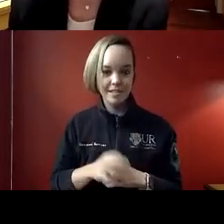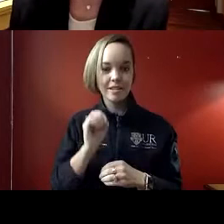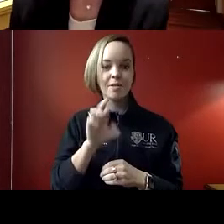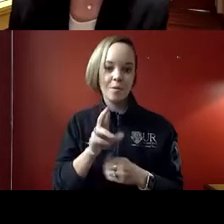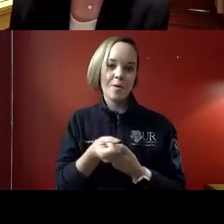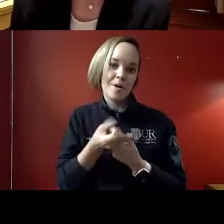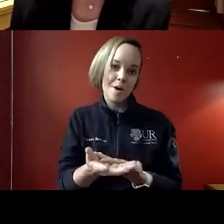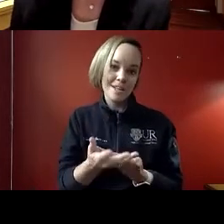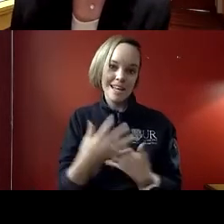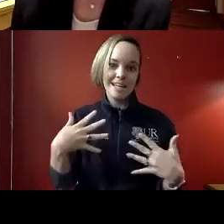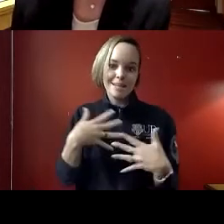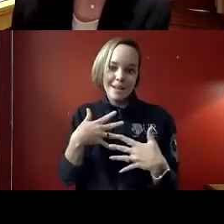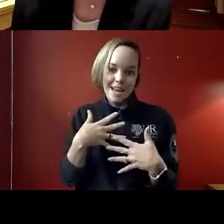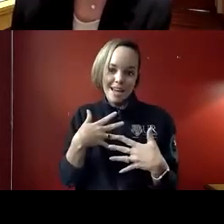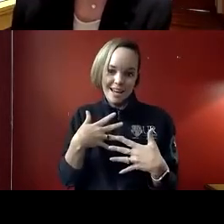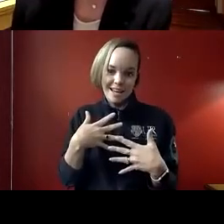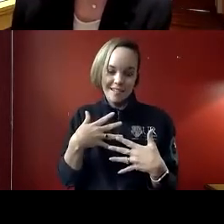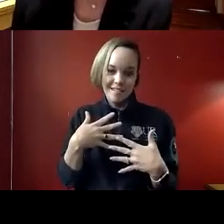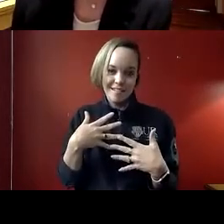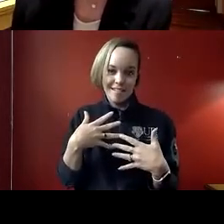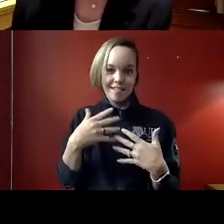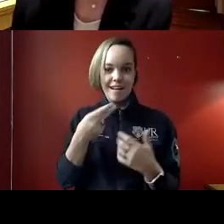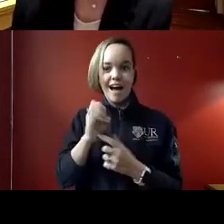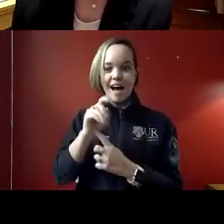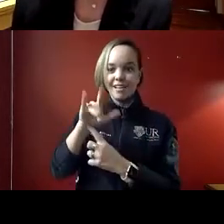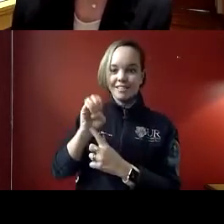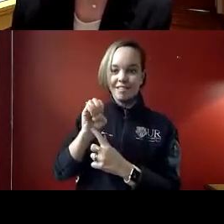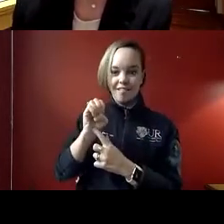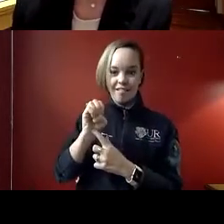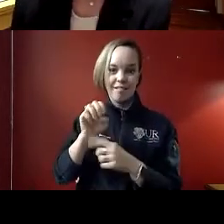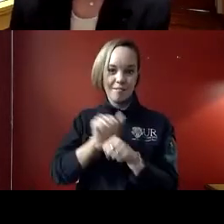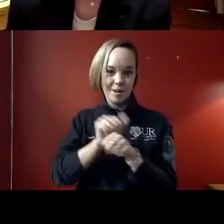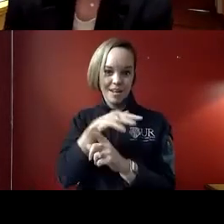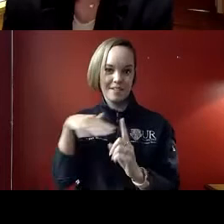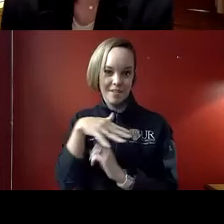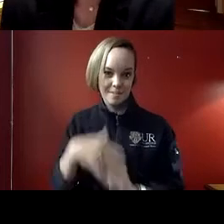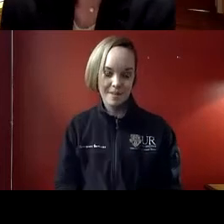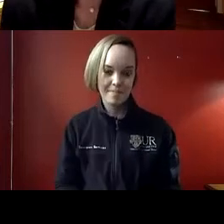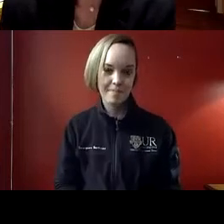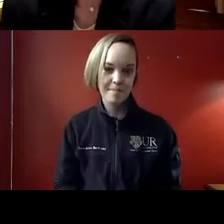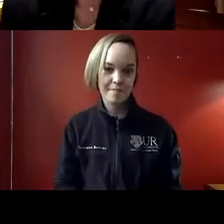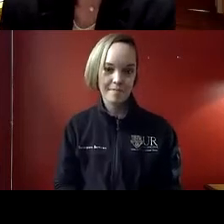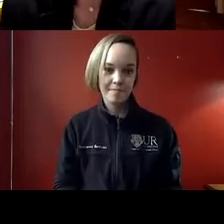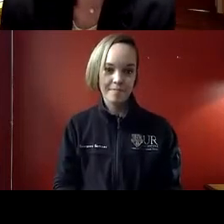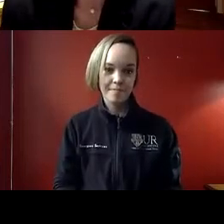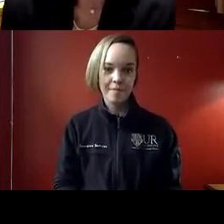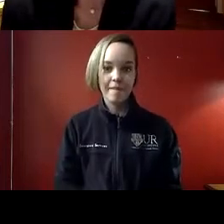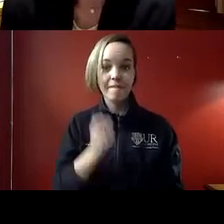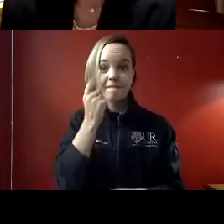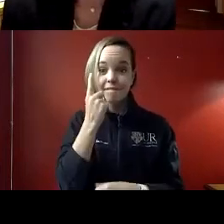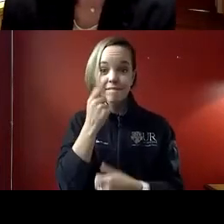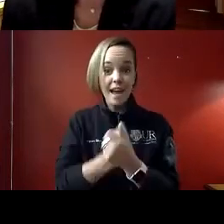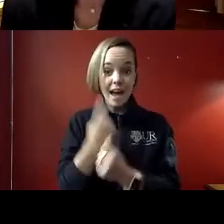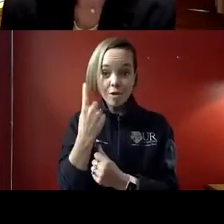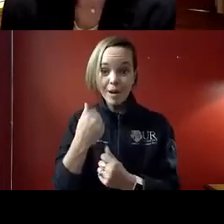an intimidating, hostile, or offensive working environment. So all of us are entitled